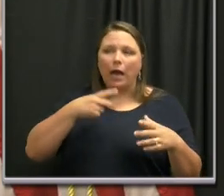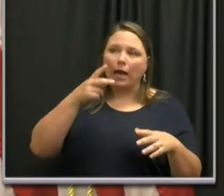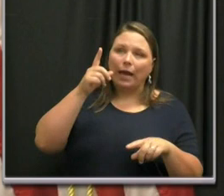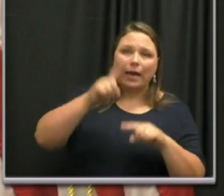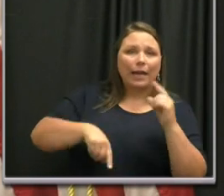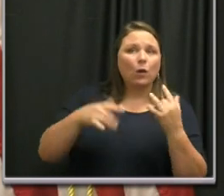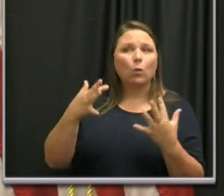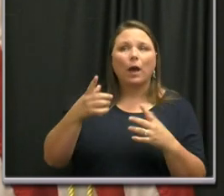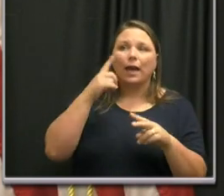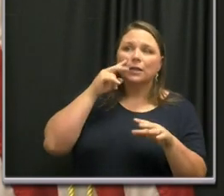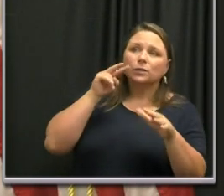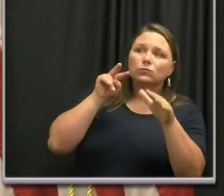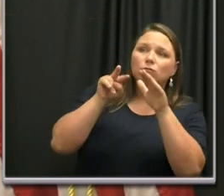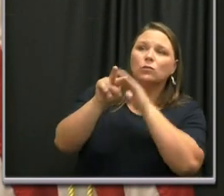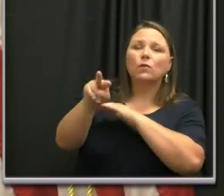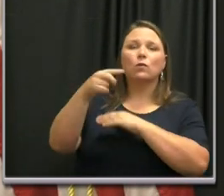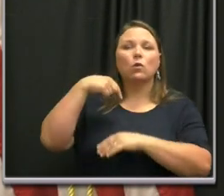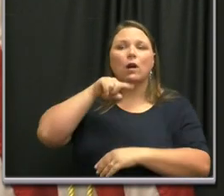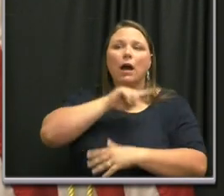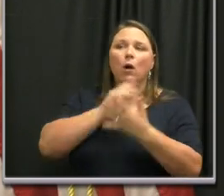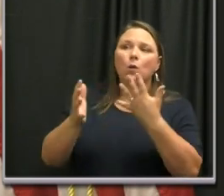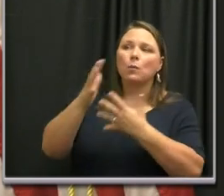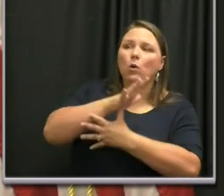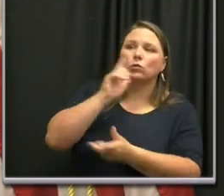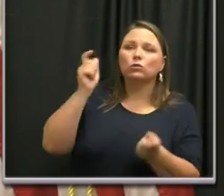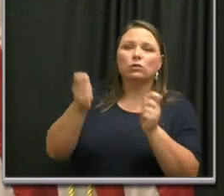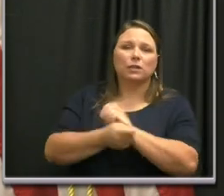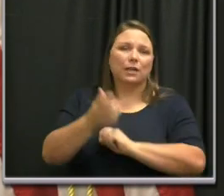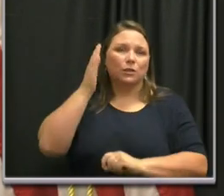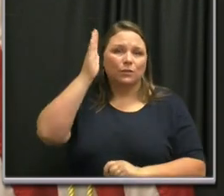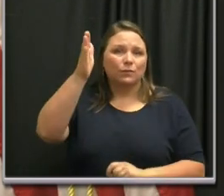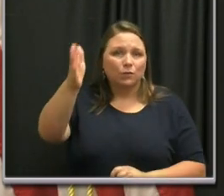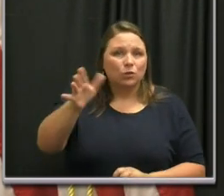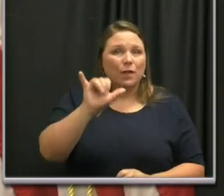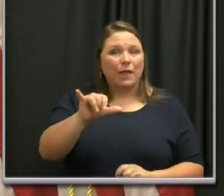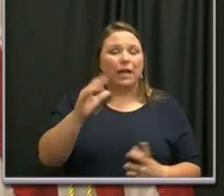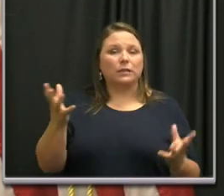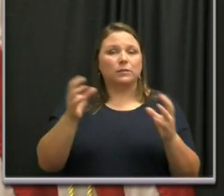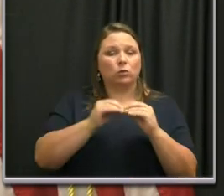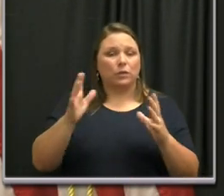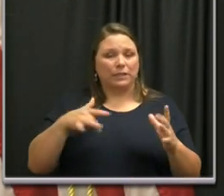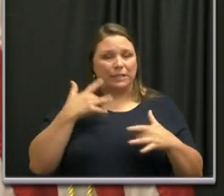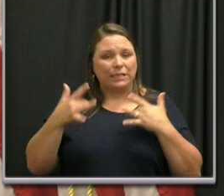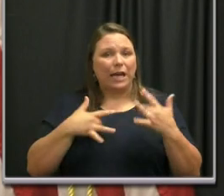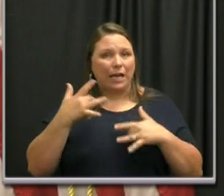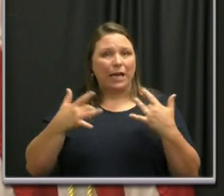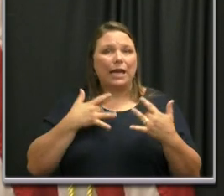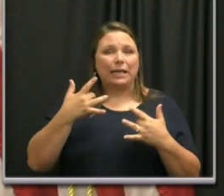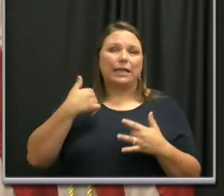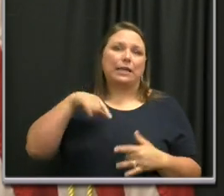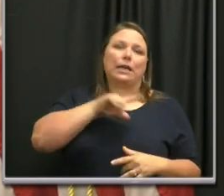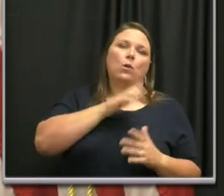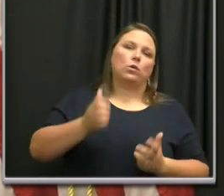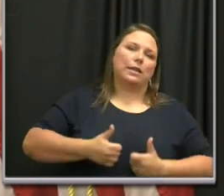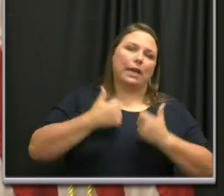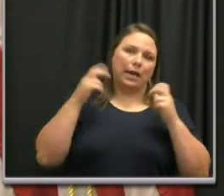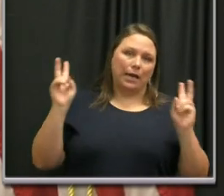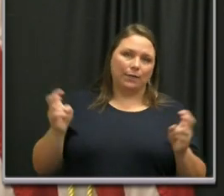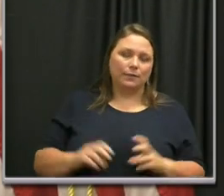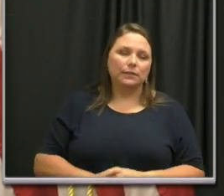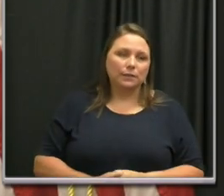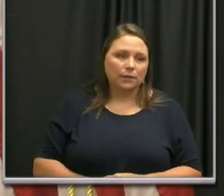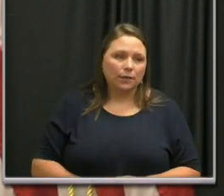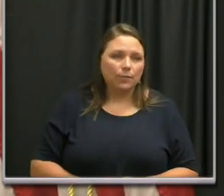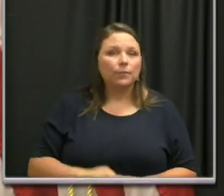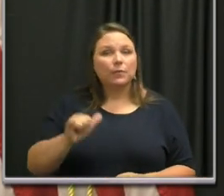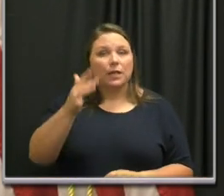to address those priorities going forward. That's the excitement in our lives,